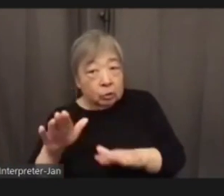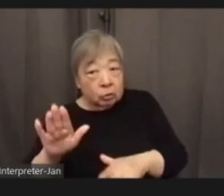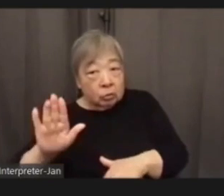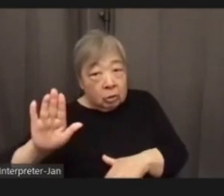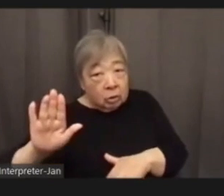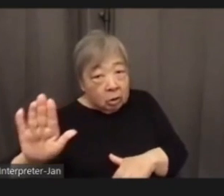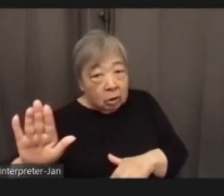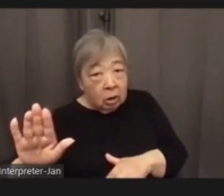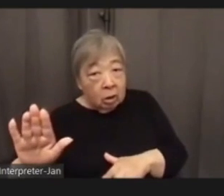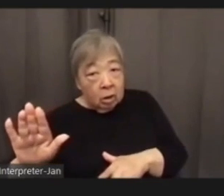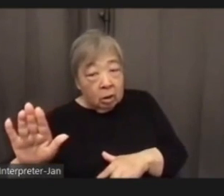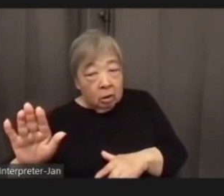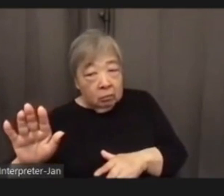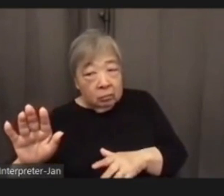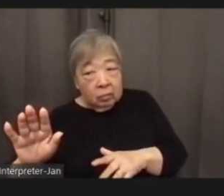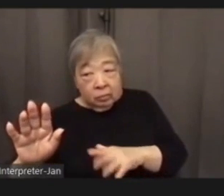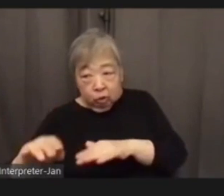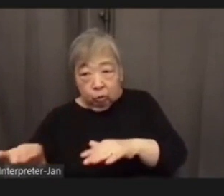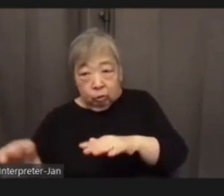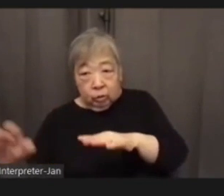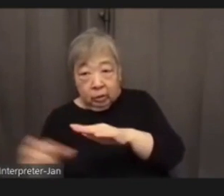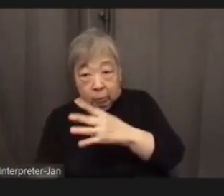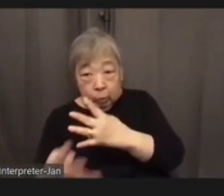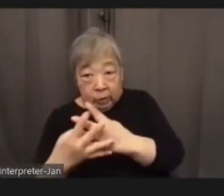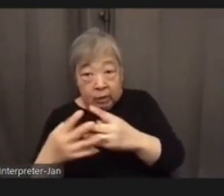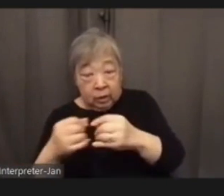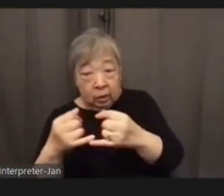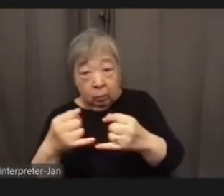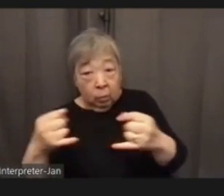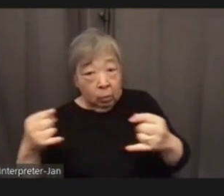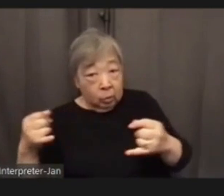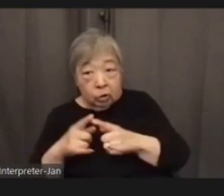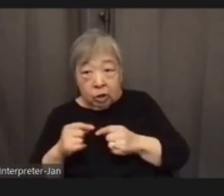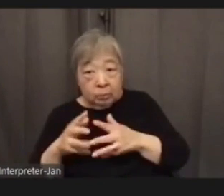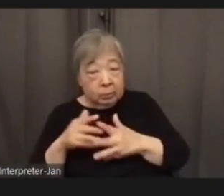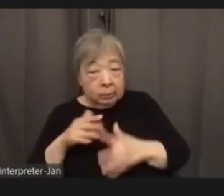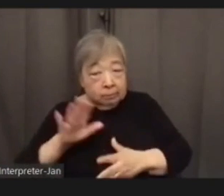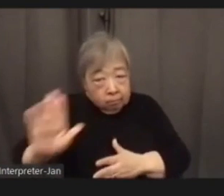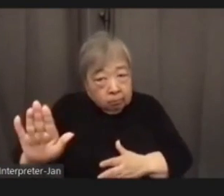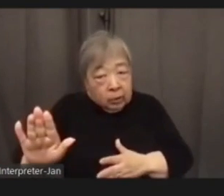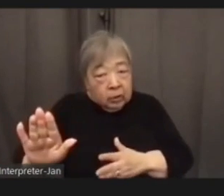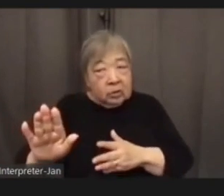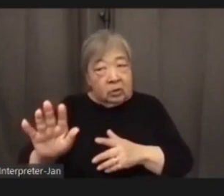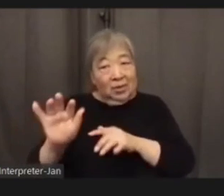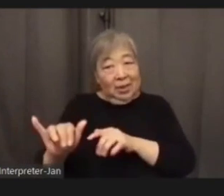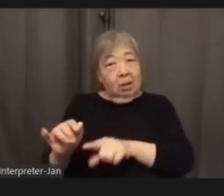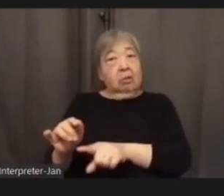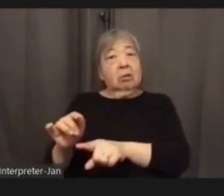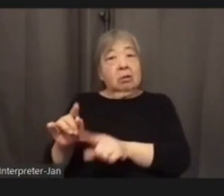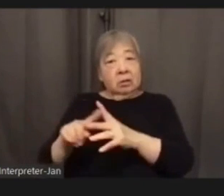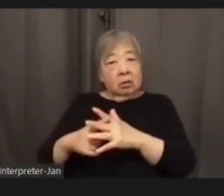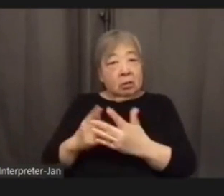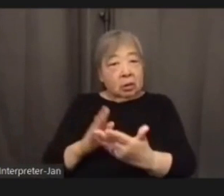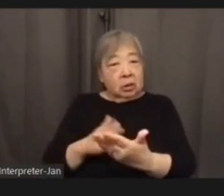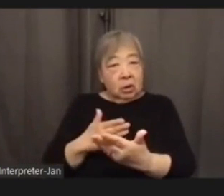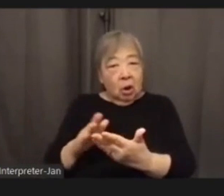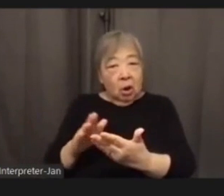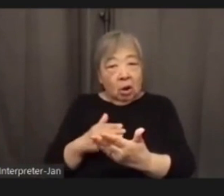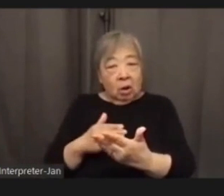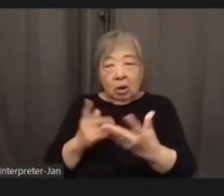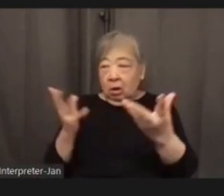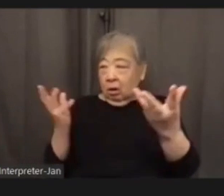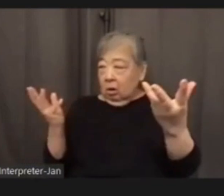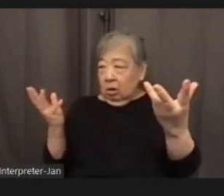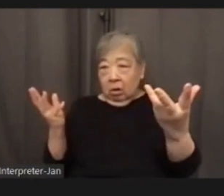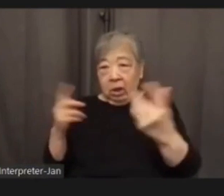imprisoned at the border. And that's what started that song off. And then I said, no, we can connect